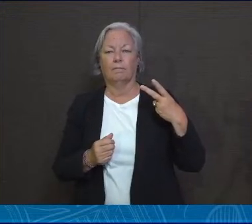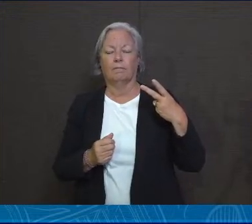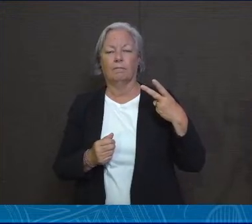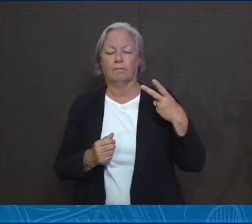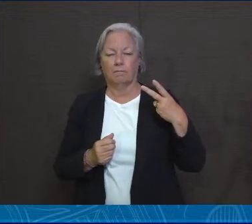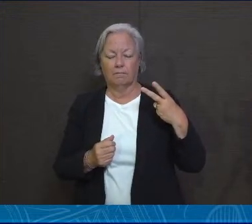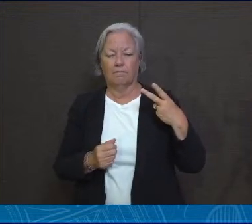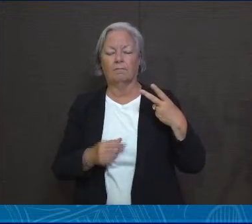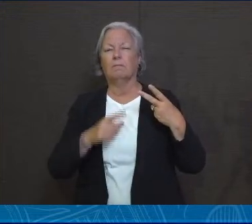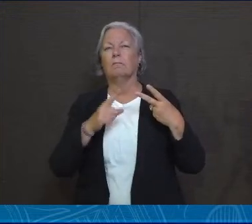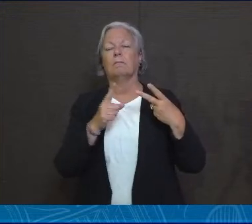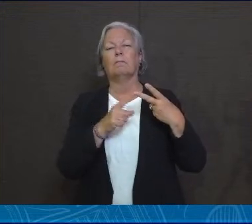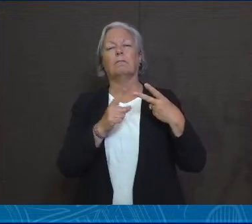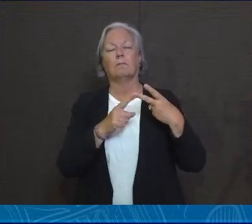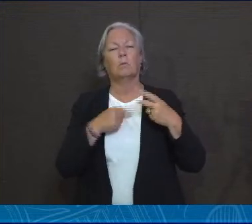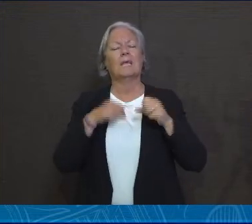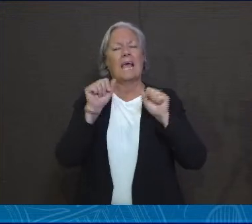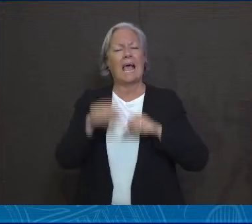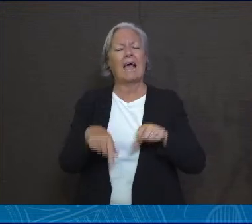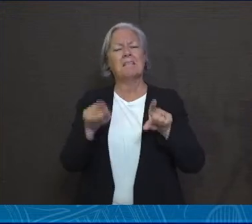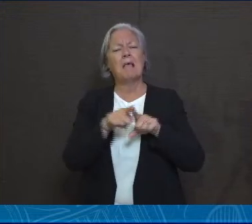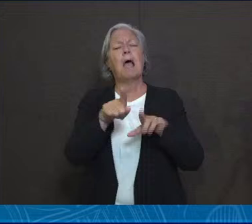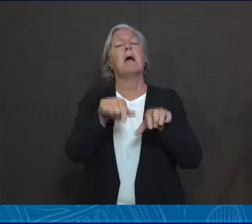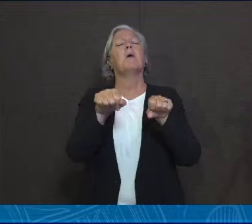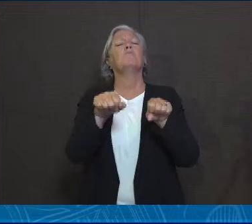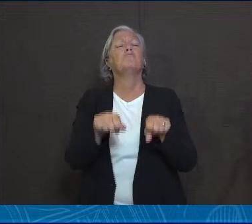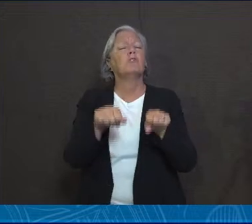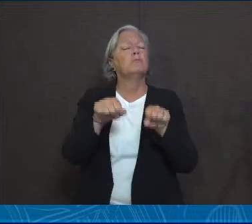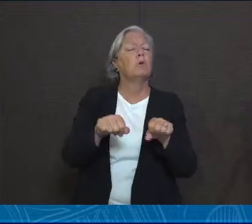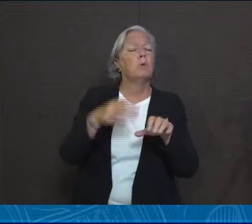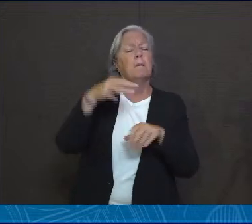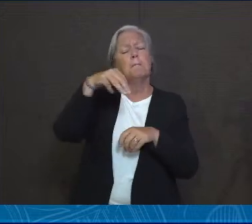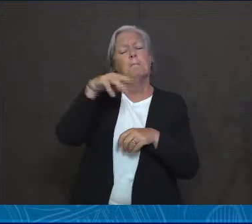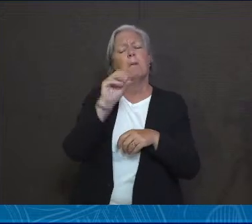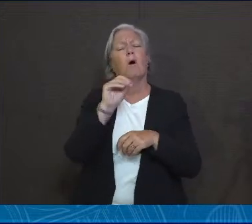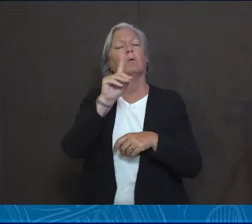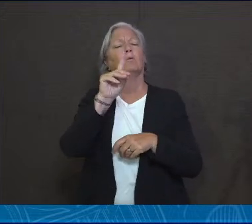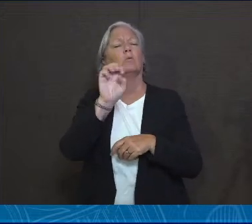the probabilistic models that can, I'll say,